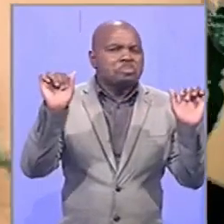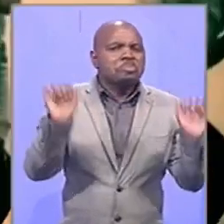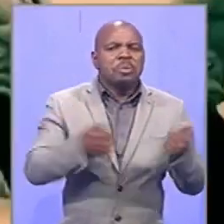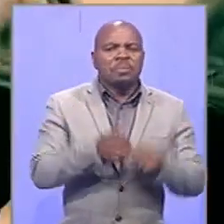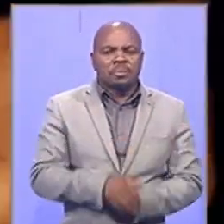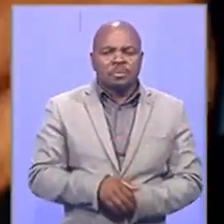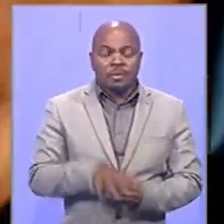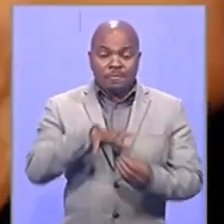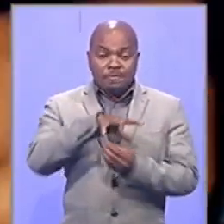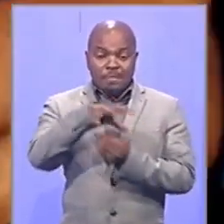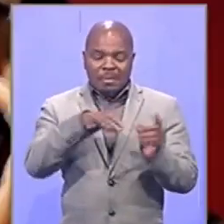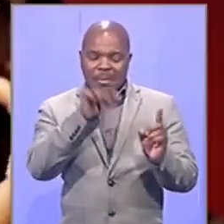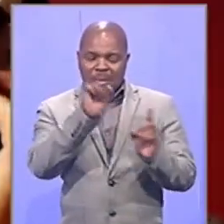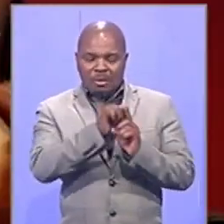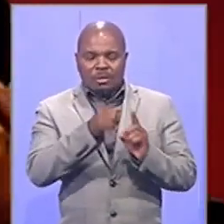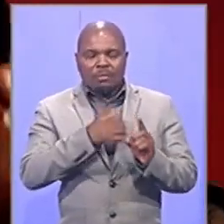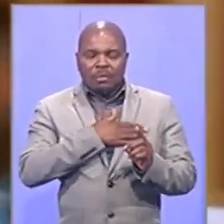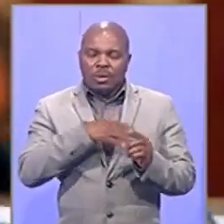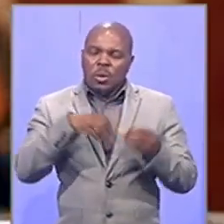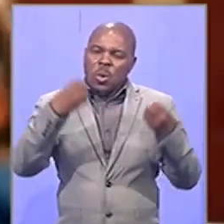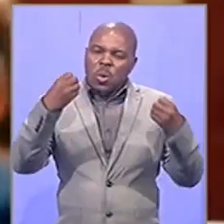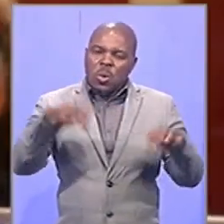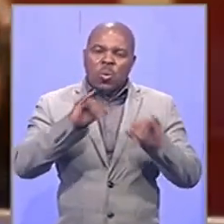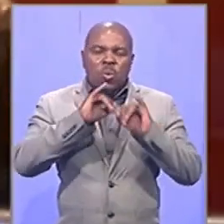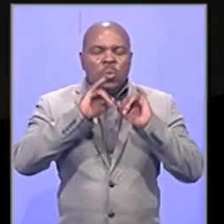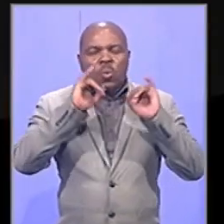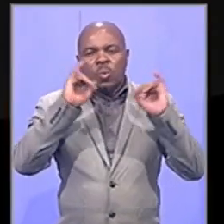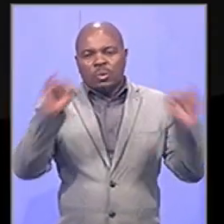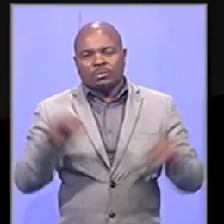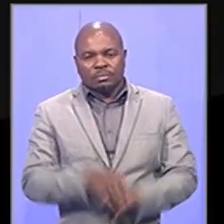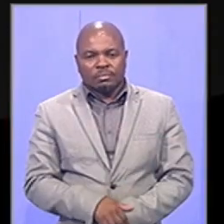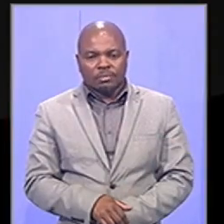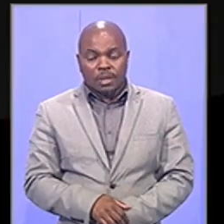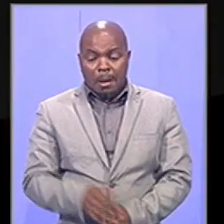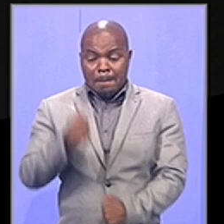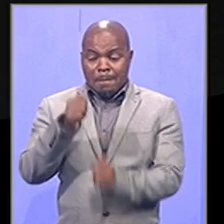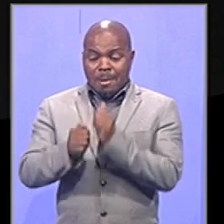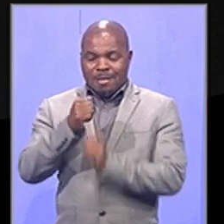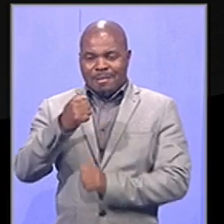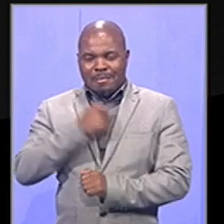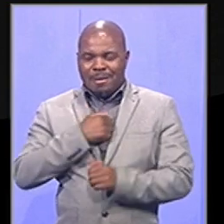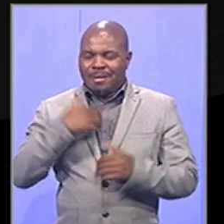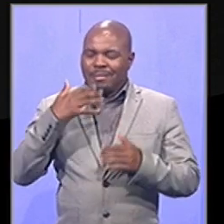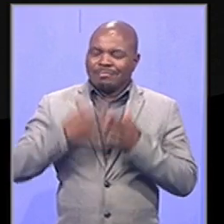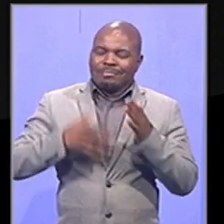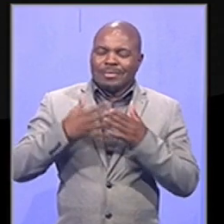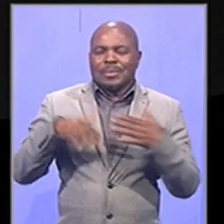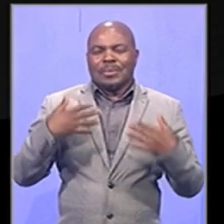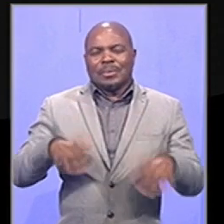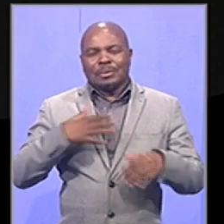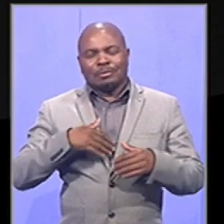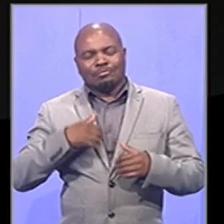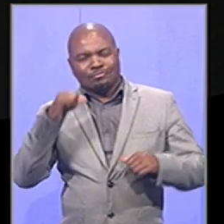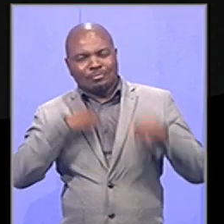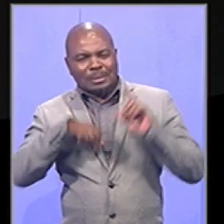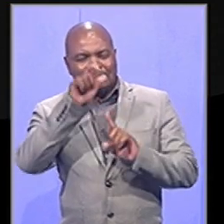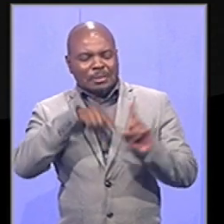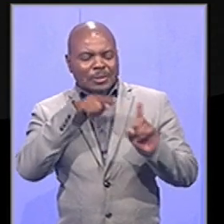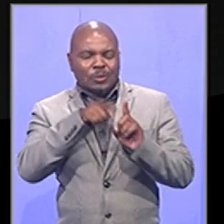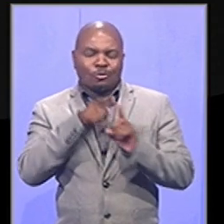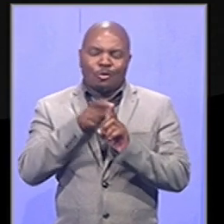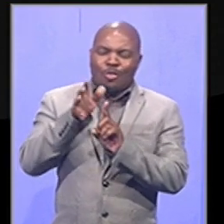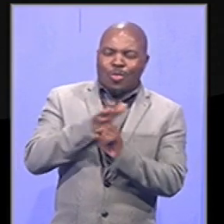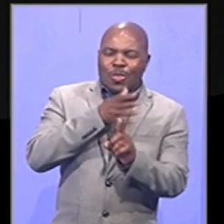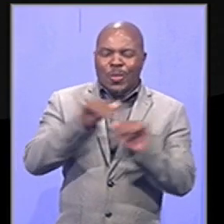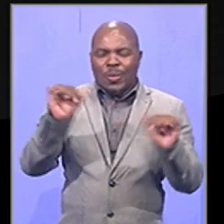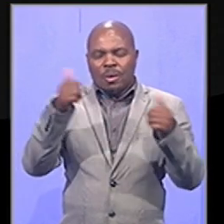go ba lapa tatlhegelo e kgolokgolo. My brother was a character, to say the least. Extremely charming,